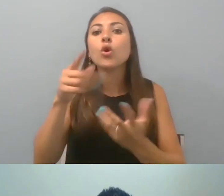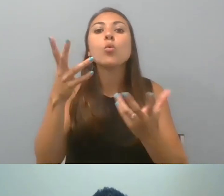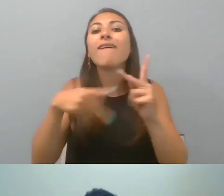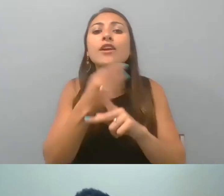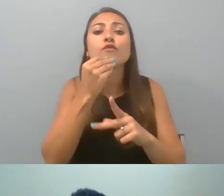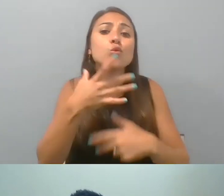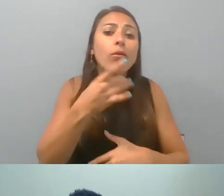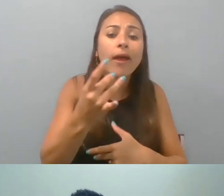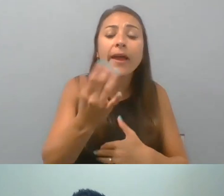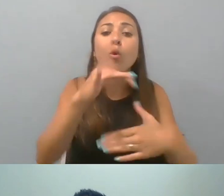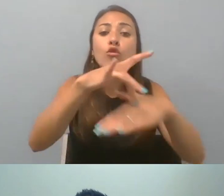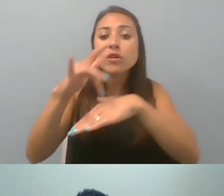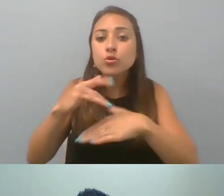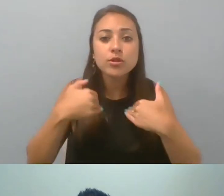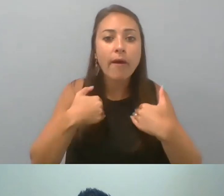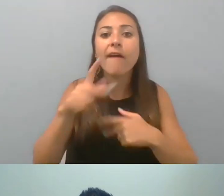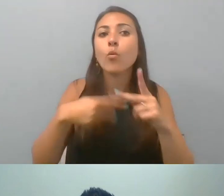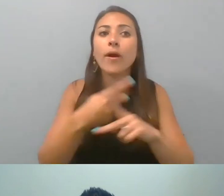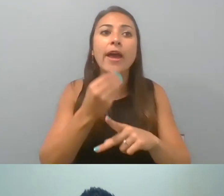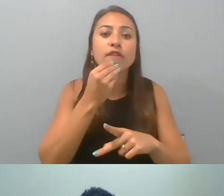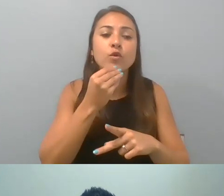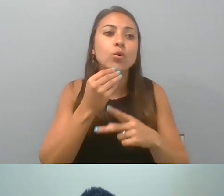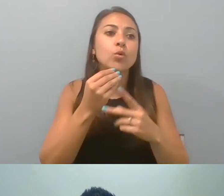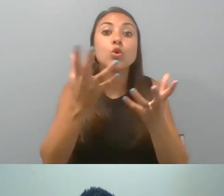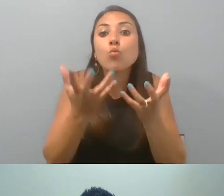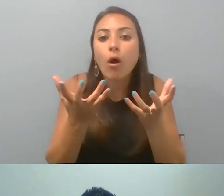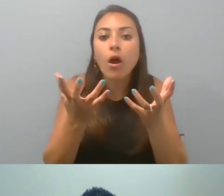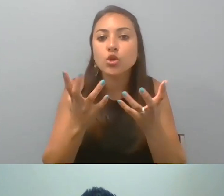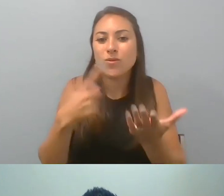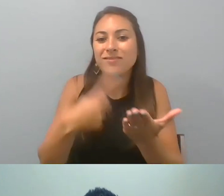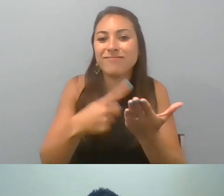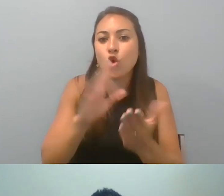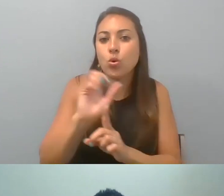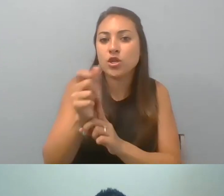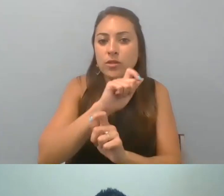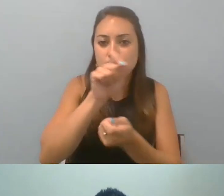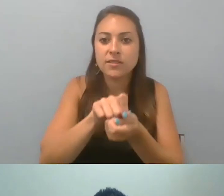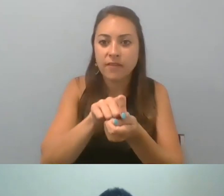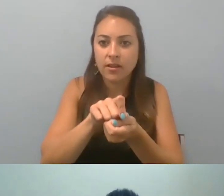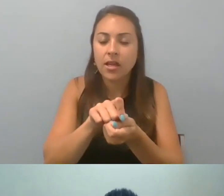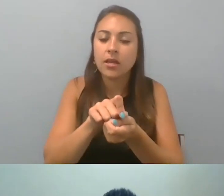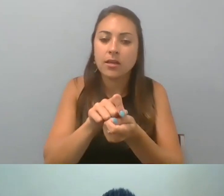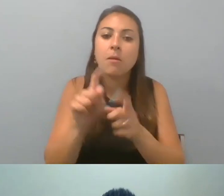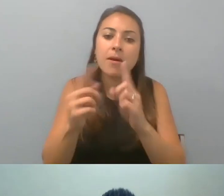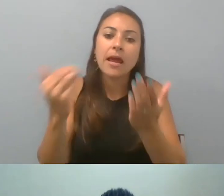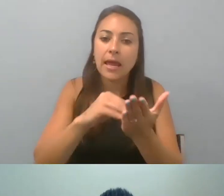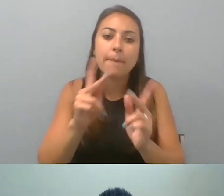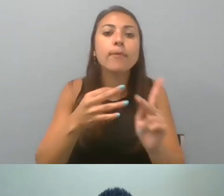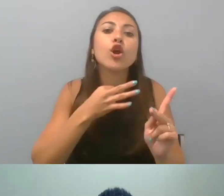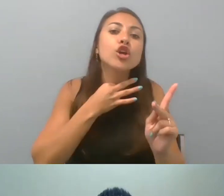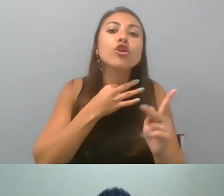What resources do you have? What types of foods do you eat? So we can talk about your case specifically. But I'm sure people are curious what